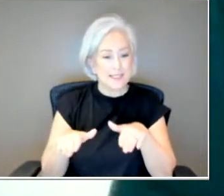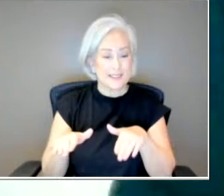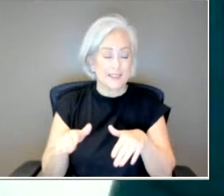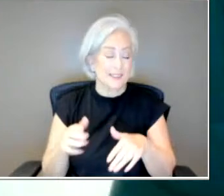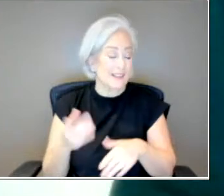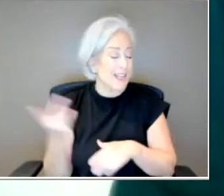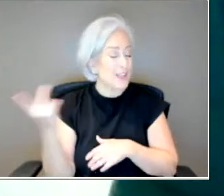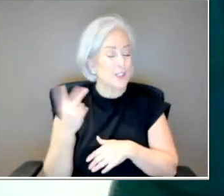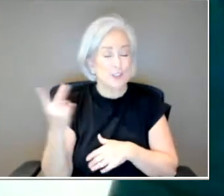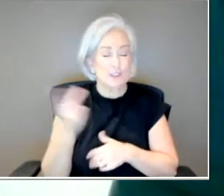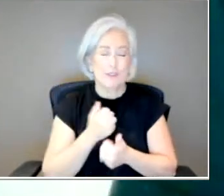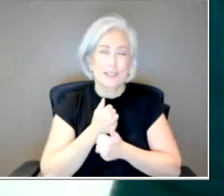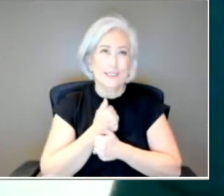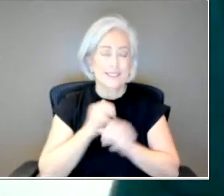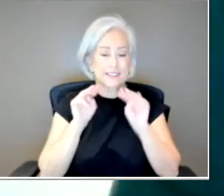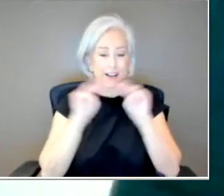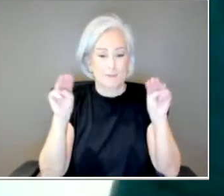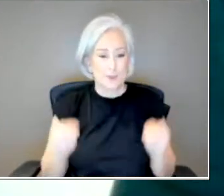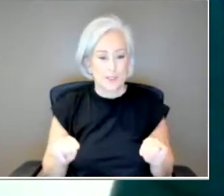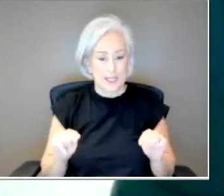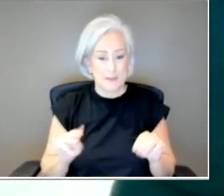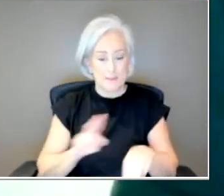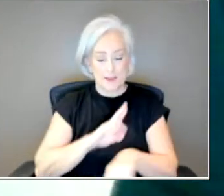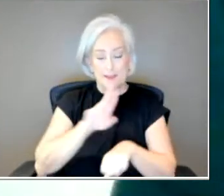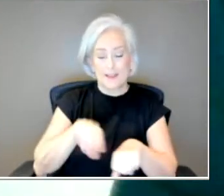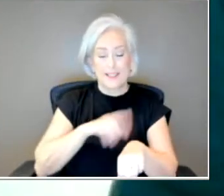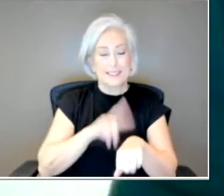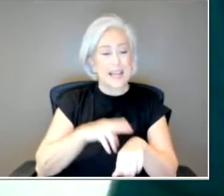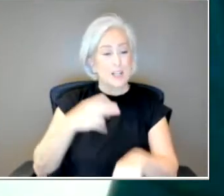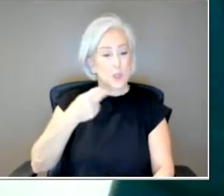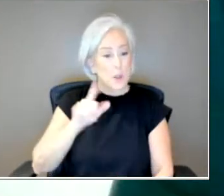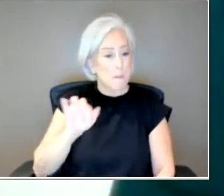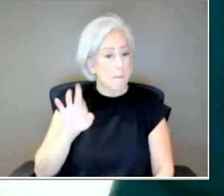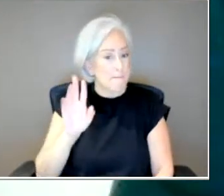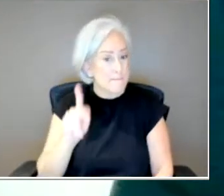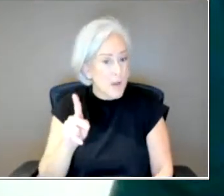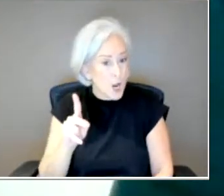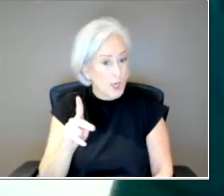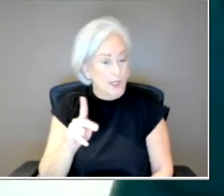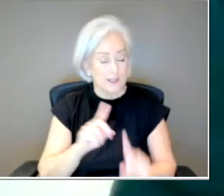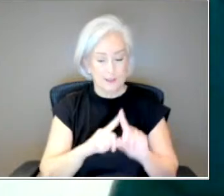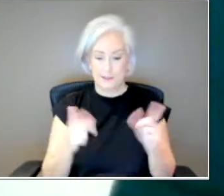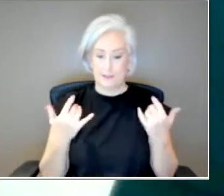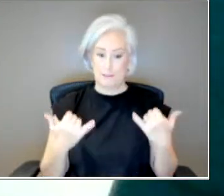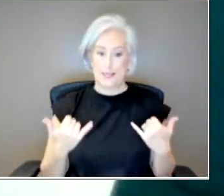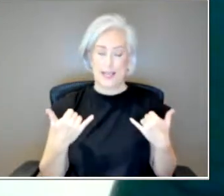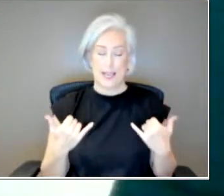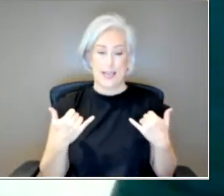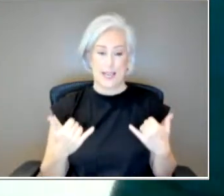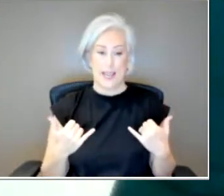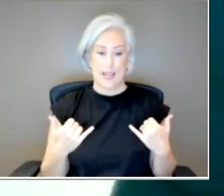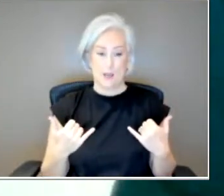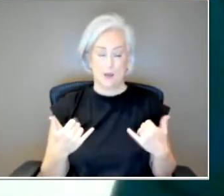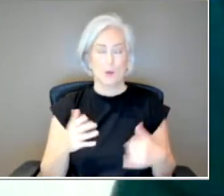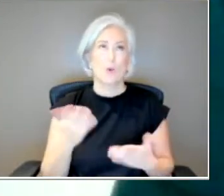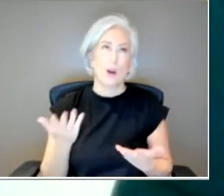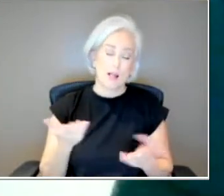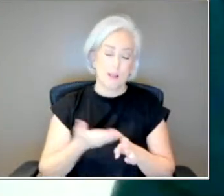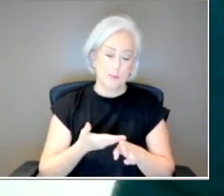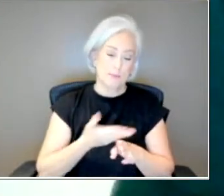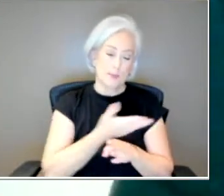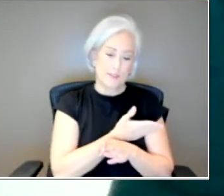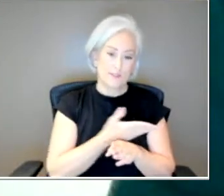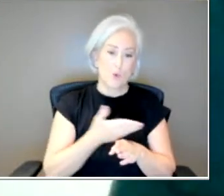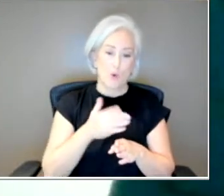museums, or the national parks. We love to go to the parks, but you know, nowadays, before this procedure, it was